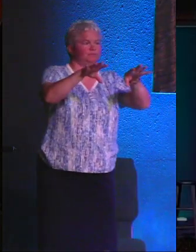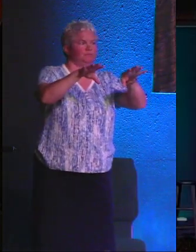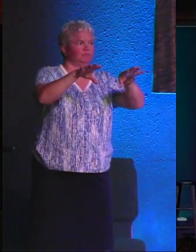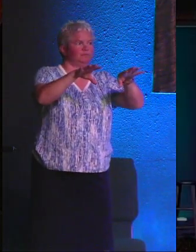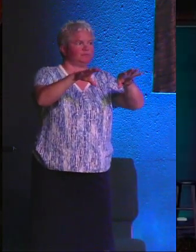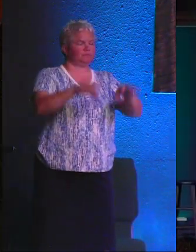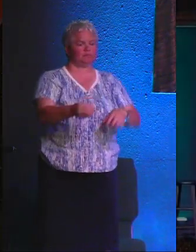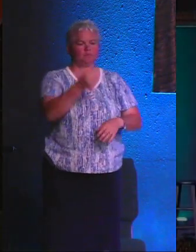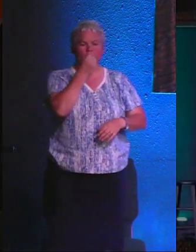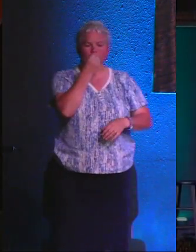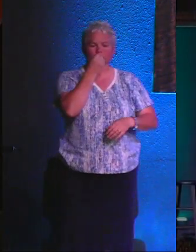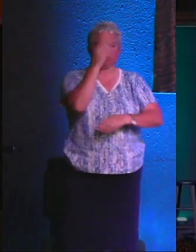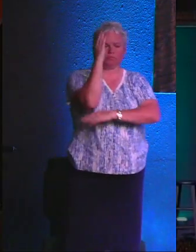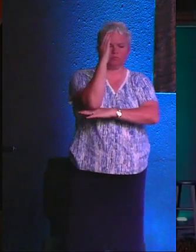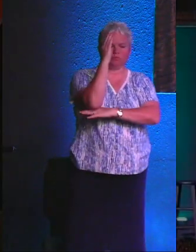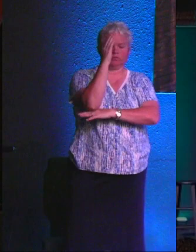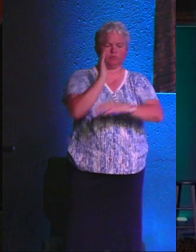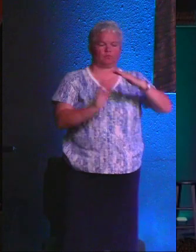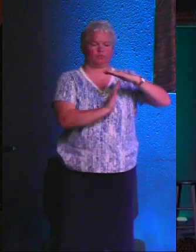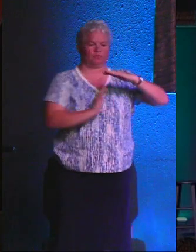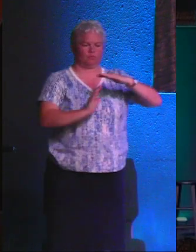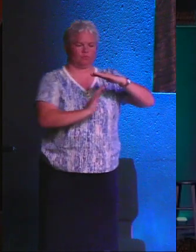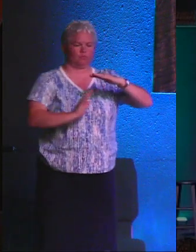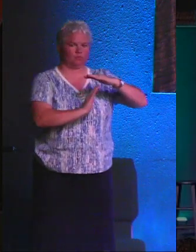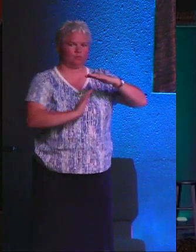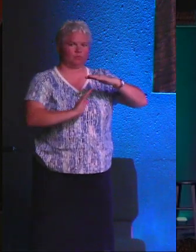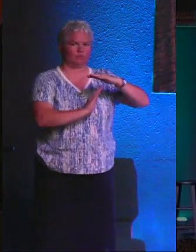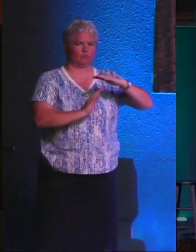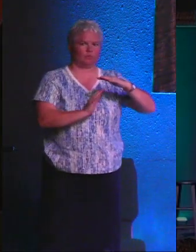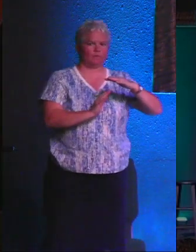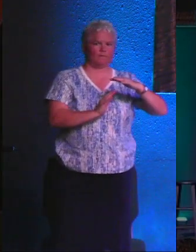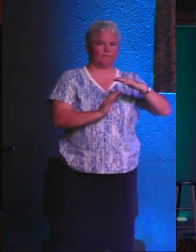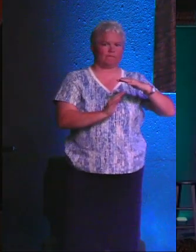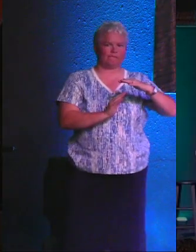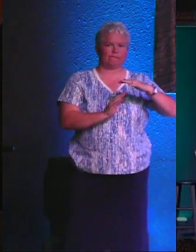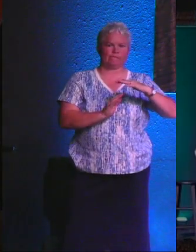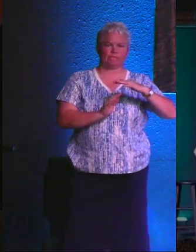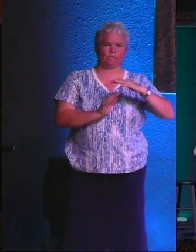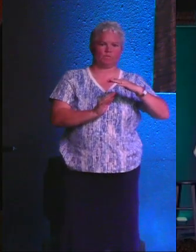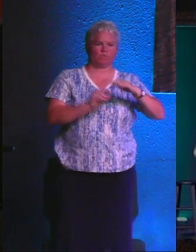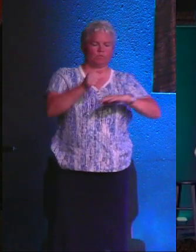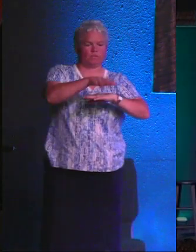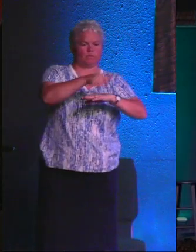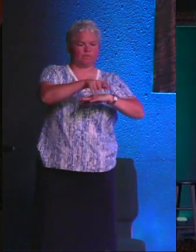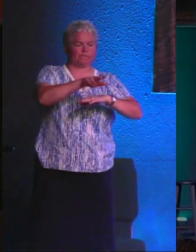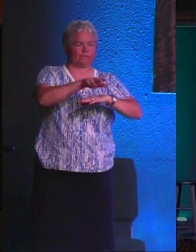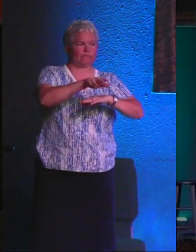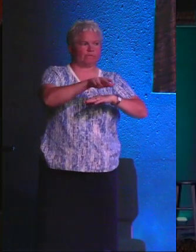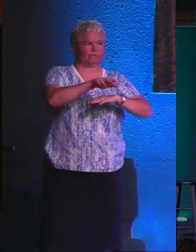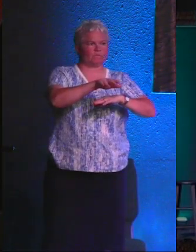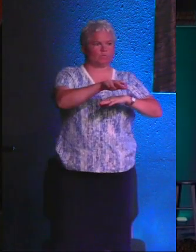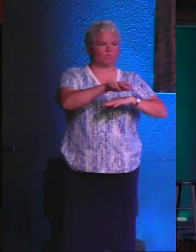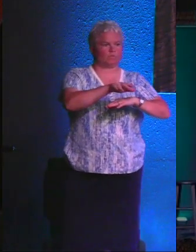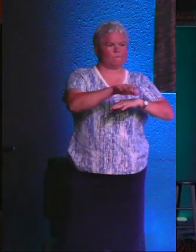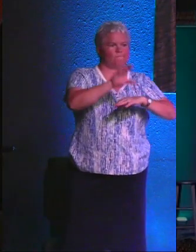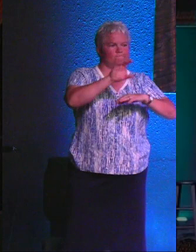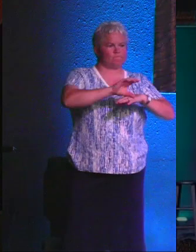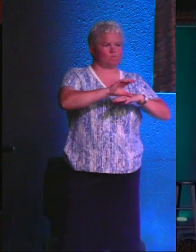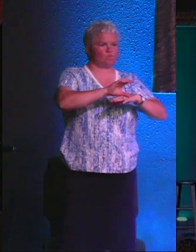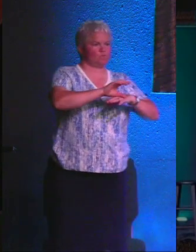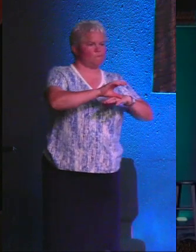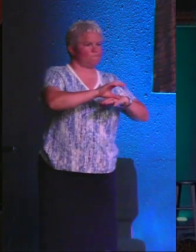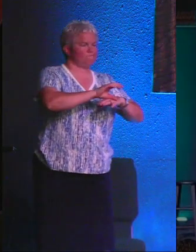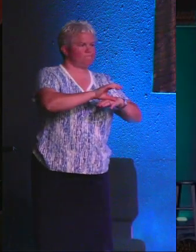to hang out with these ladies, to eat together, to have extra desserts because we're at church and they don't